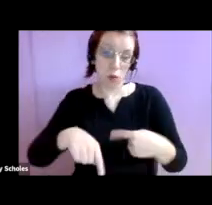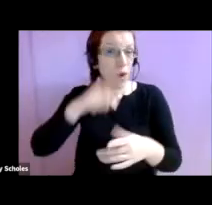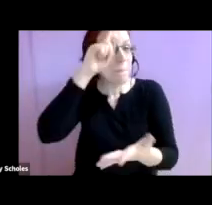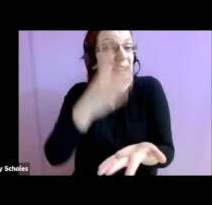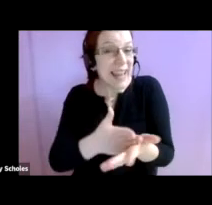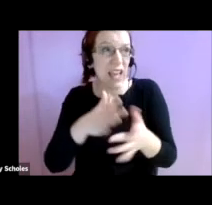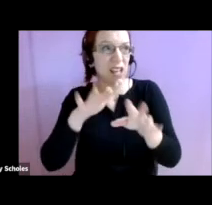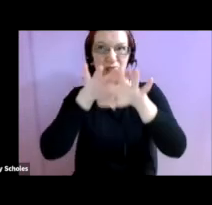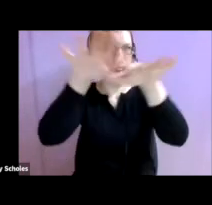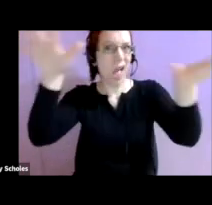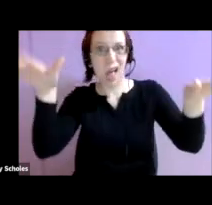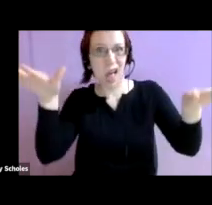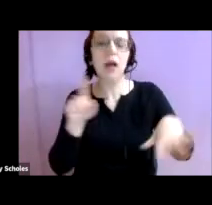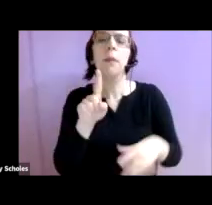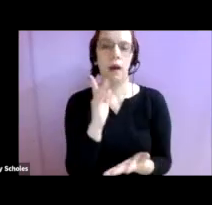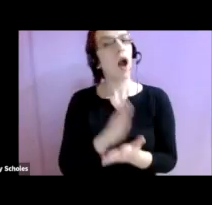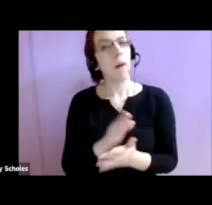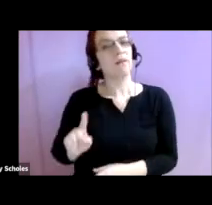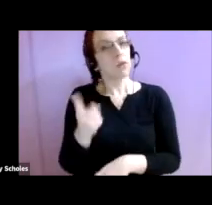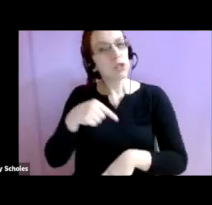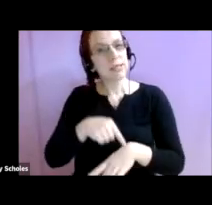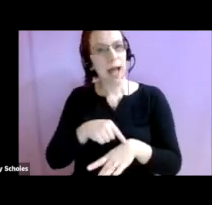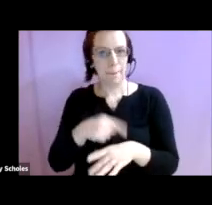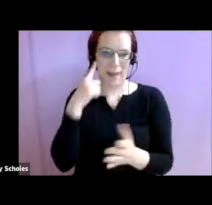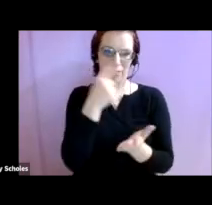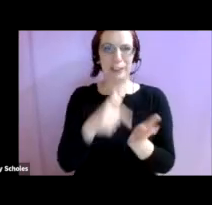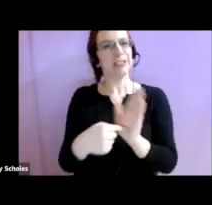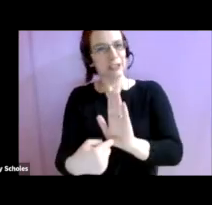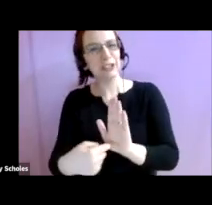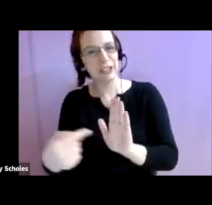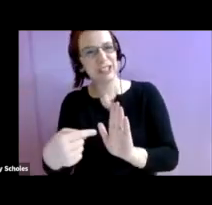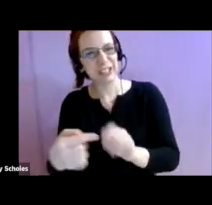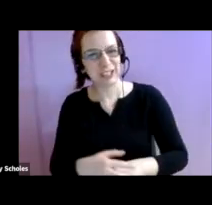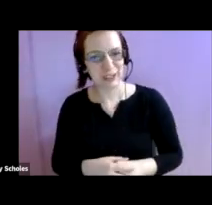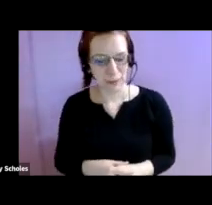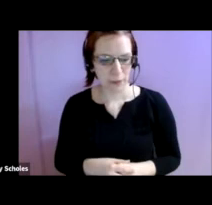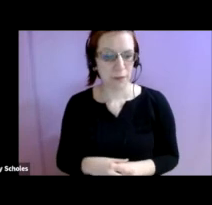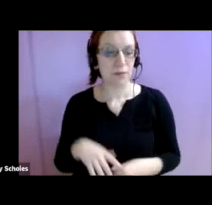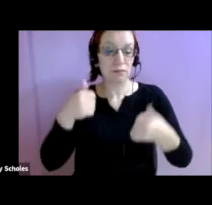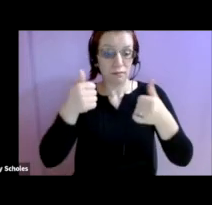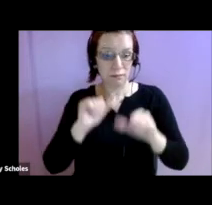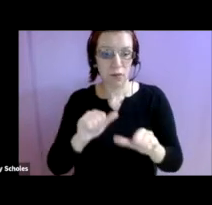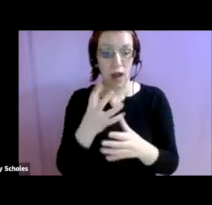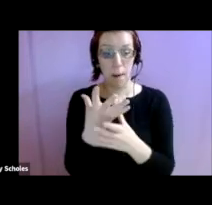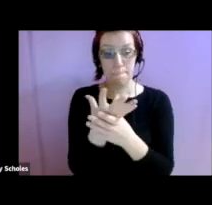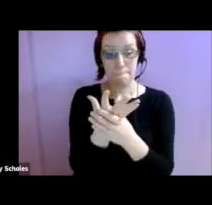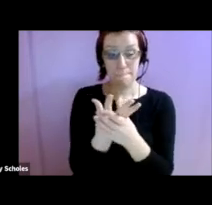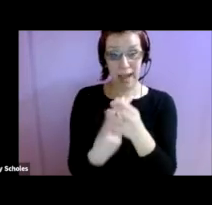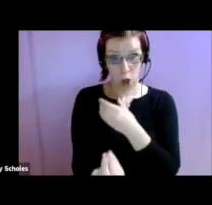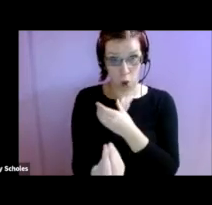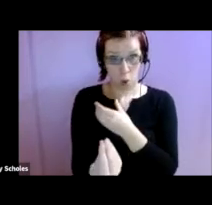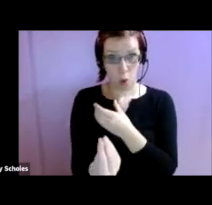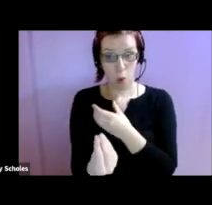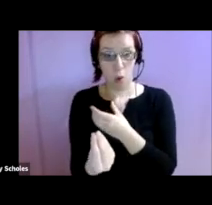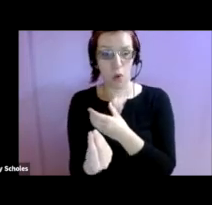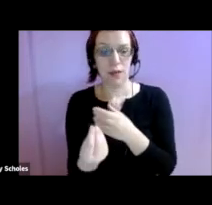this is the first time we had detected evidence of them. In there were also black holes eating neutron stars, which